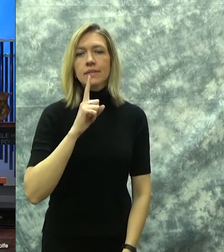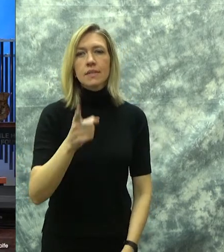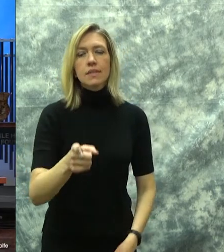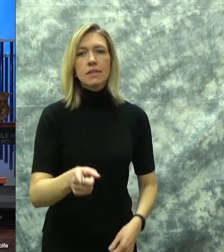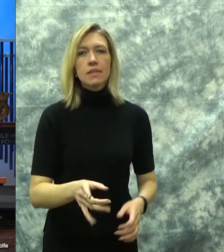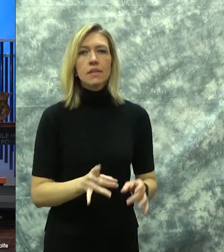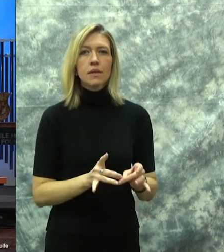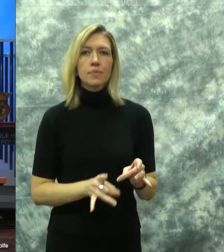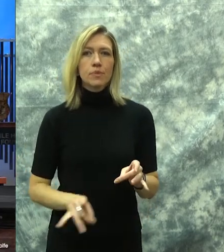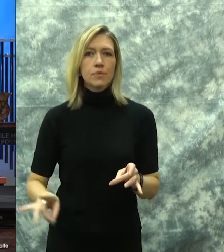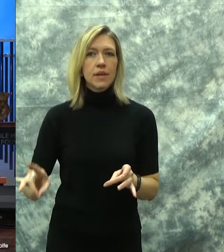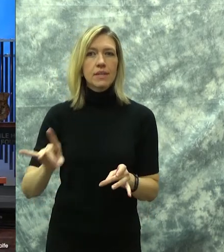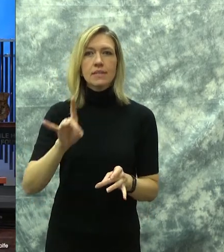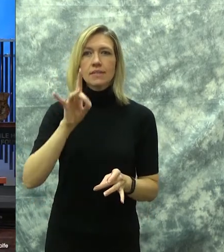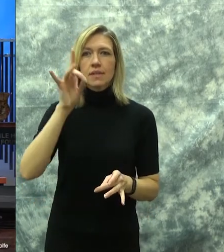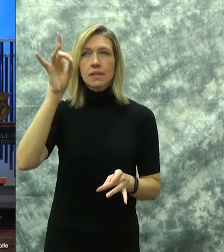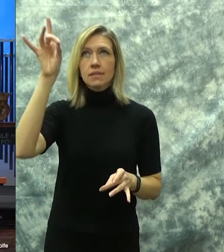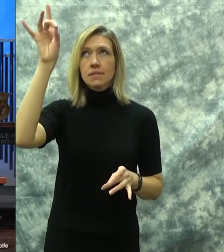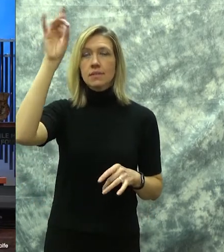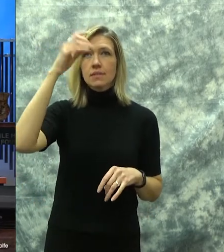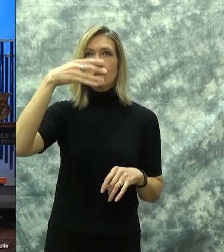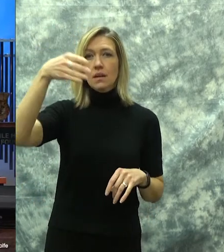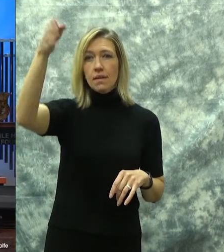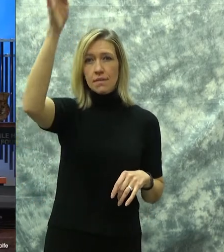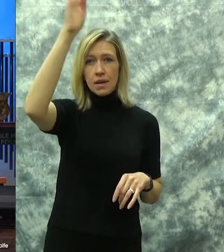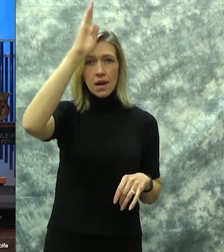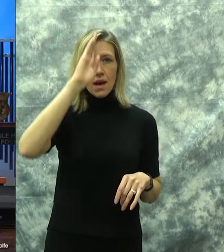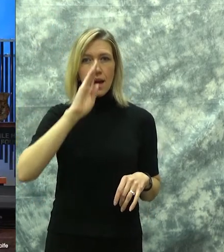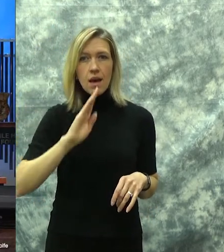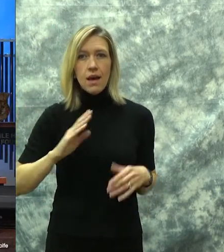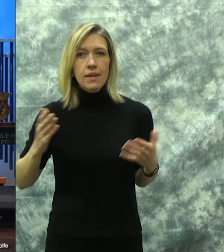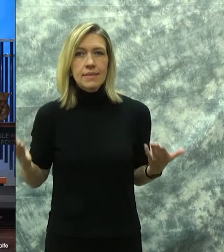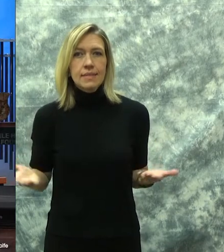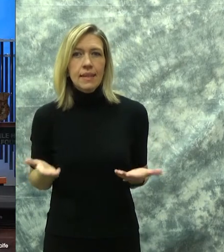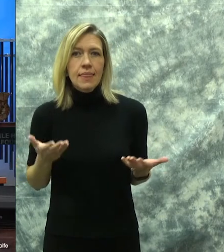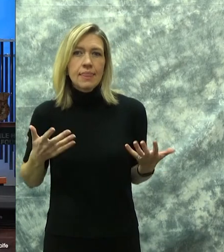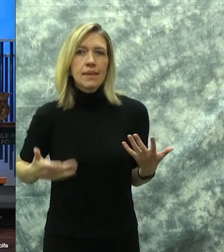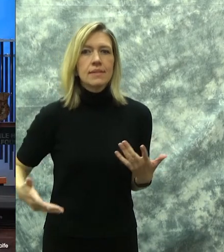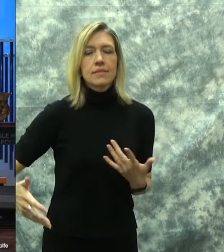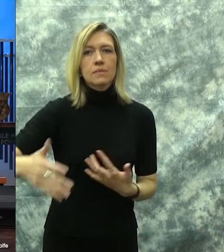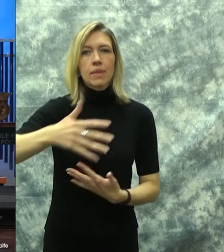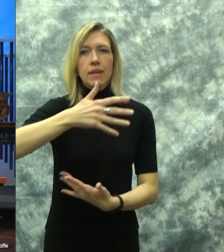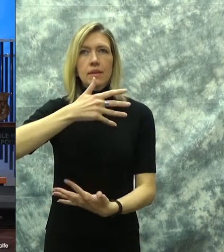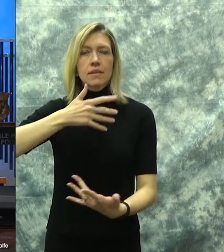Surely the presence of God is in this